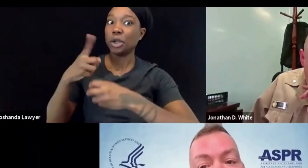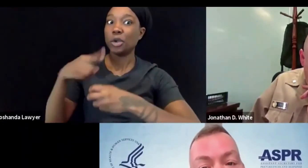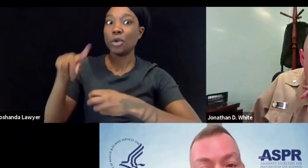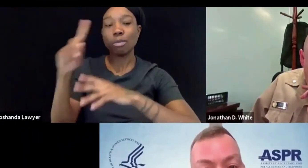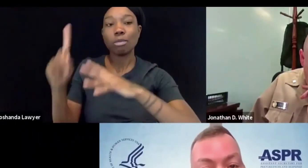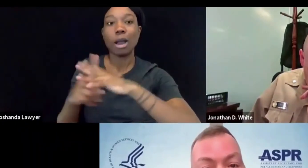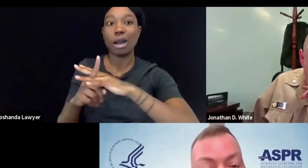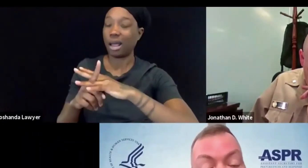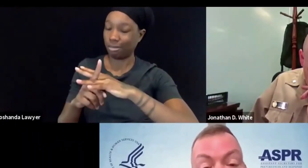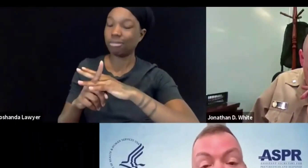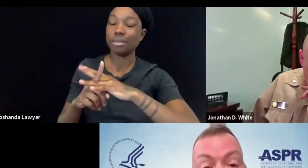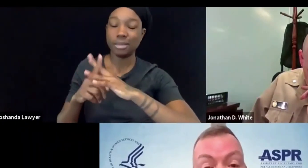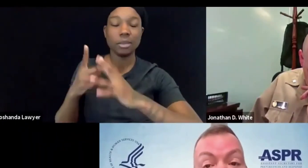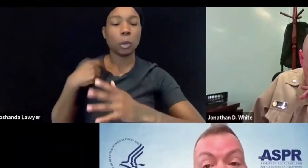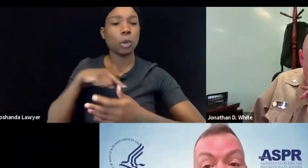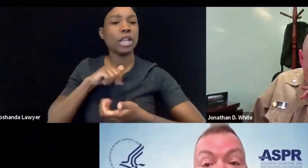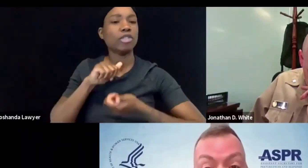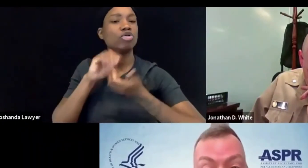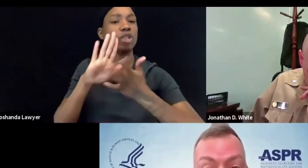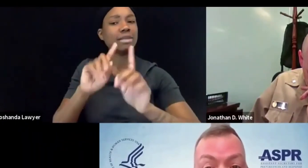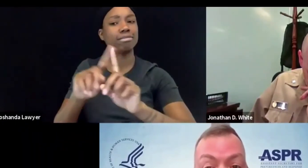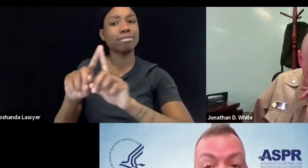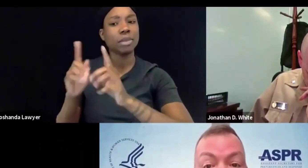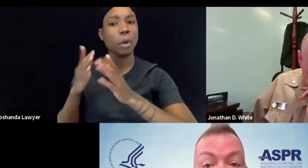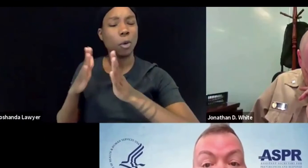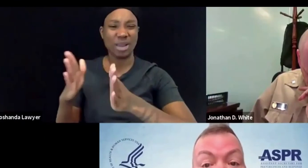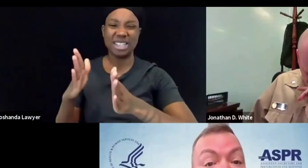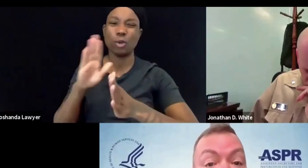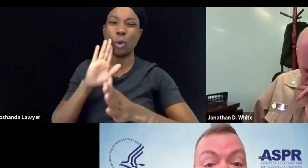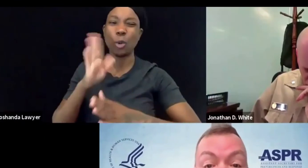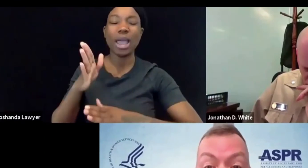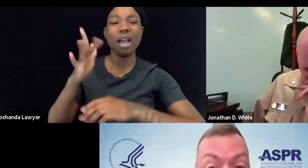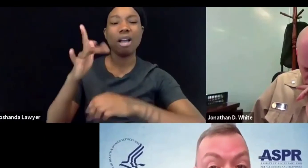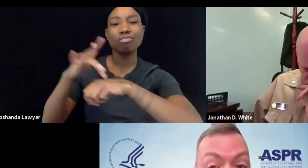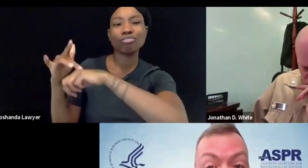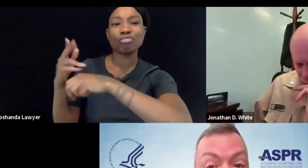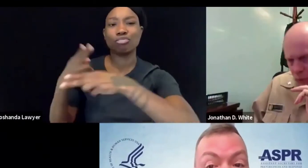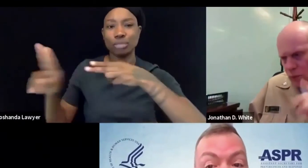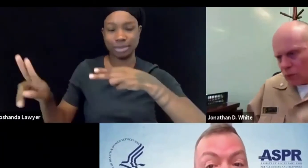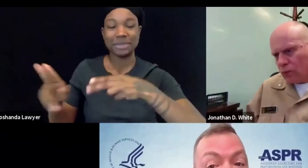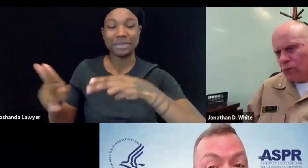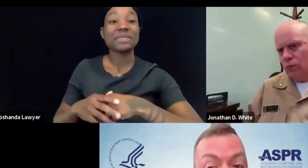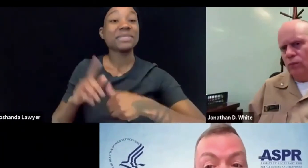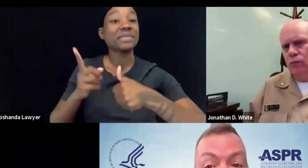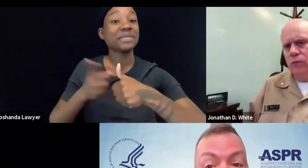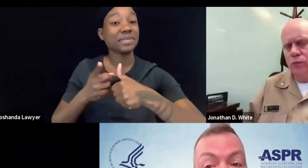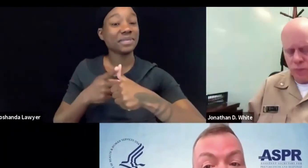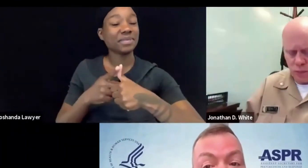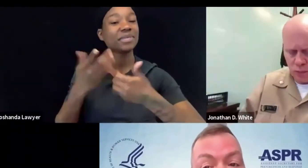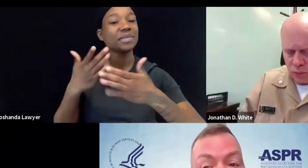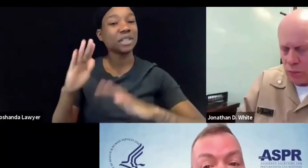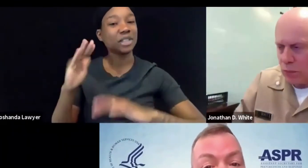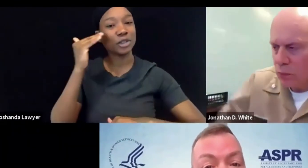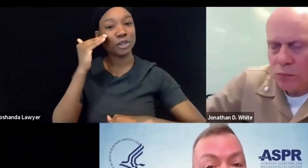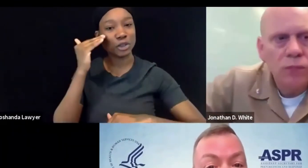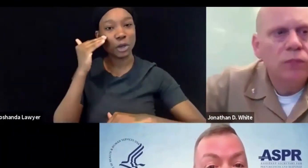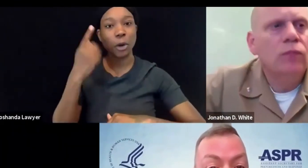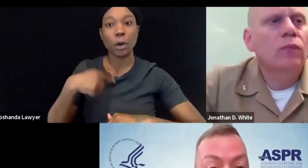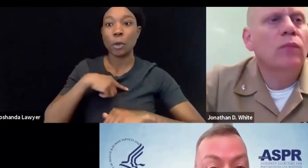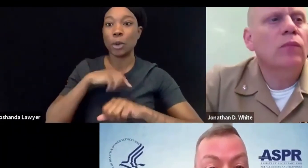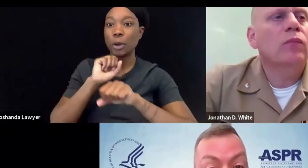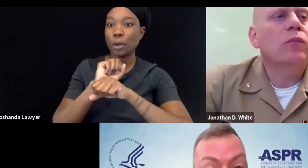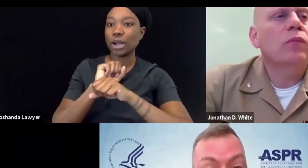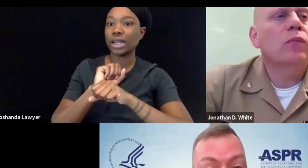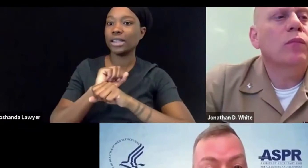in a number of different ways that we'll talk to you about pretty quickly. First, I think most of you know at the highest level, we're working to implement several